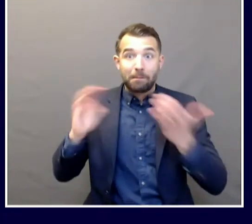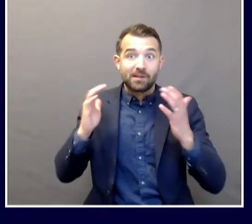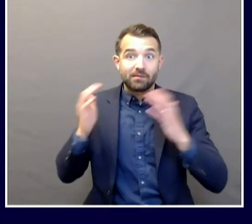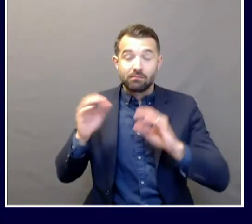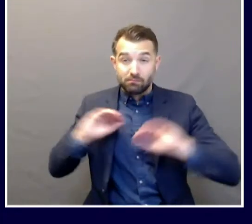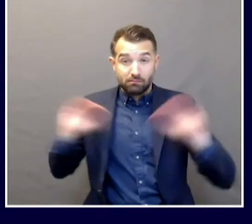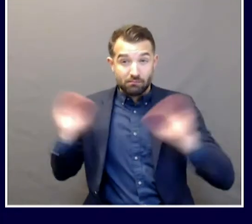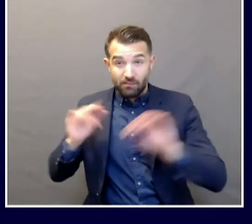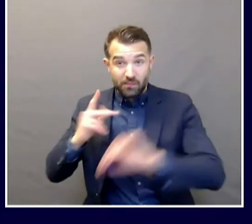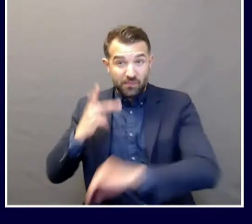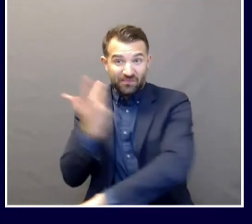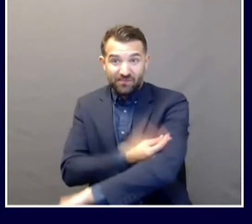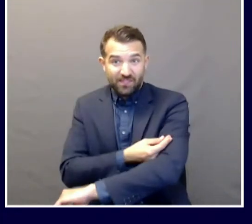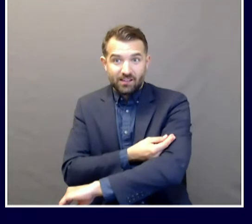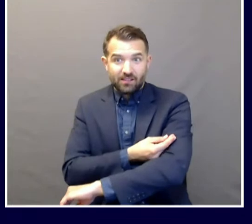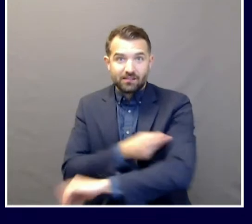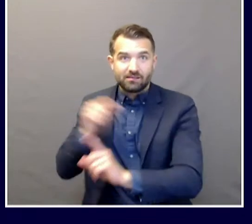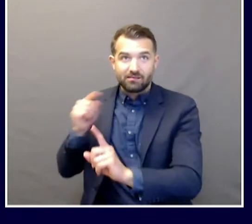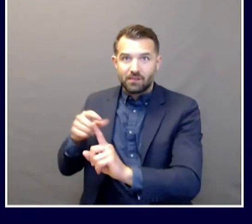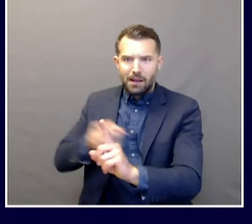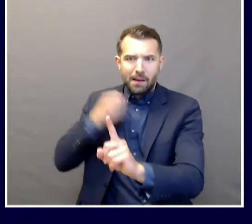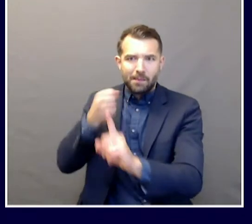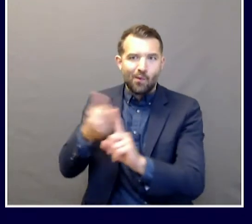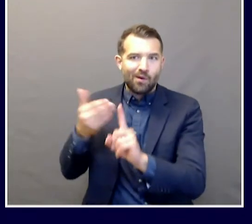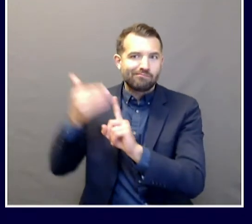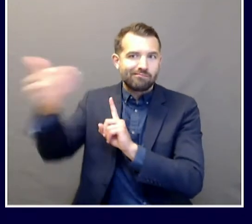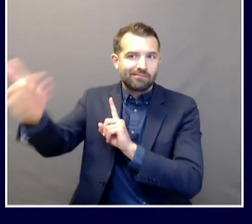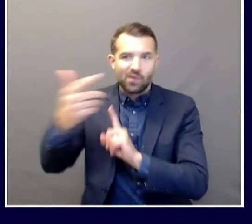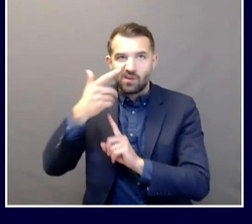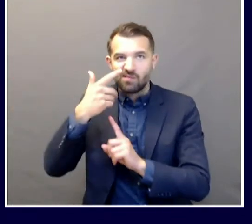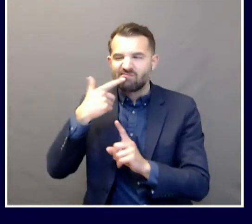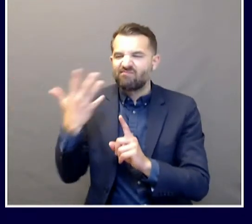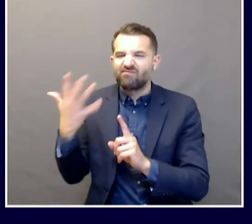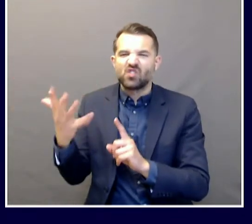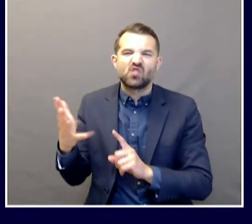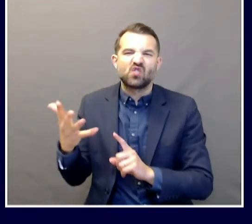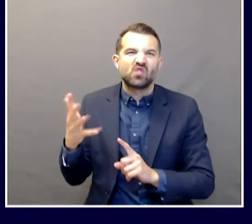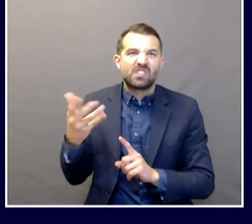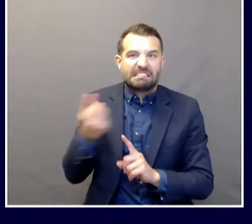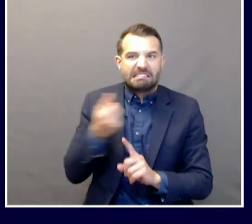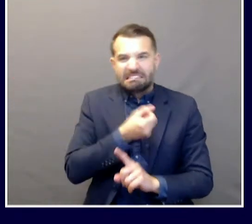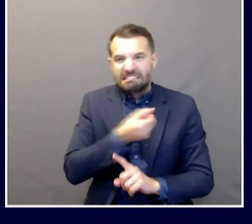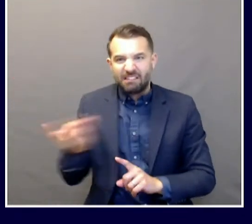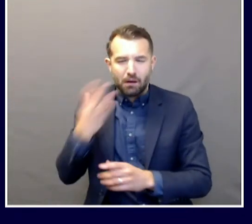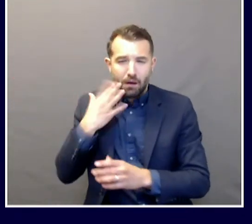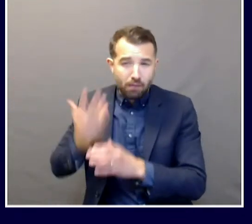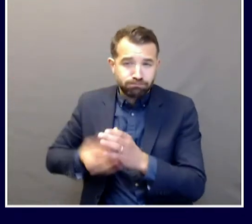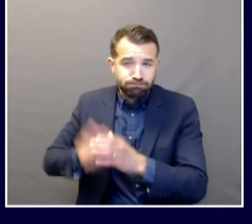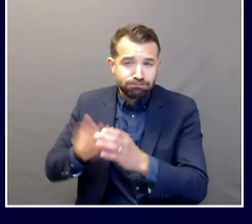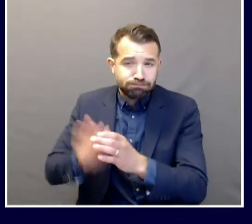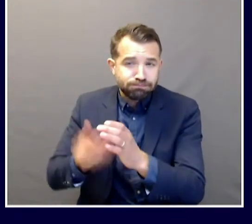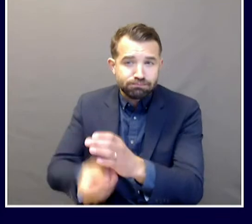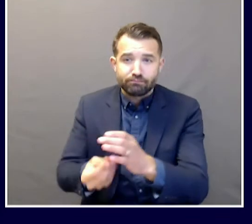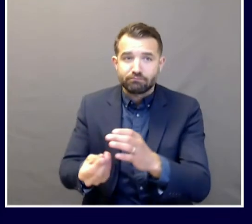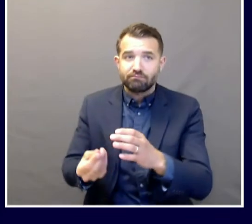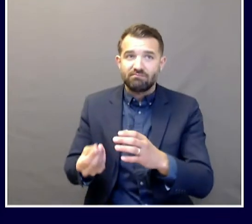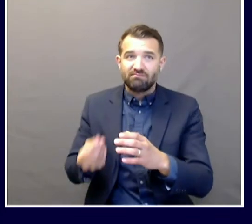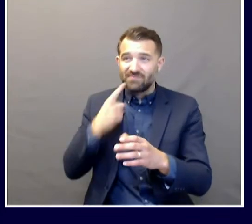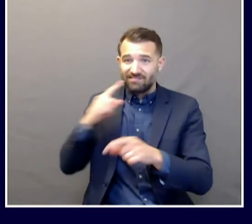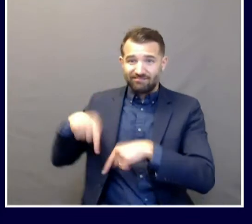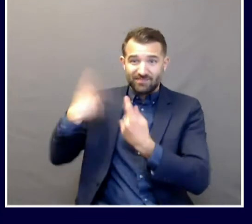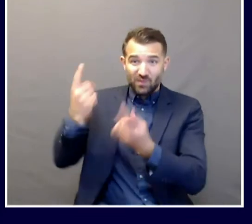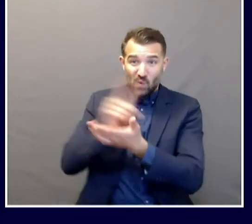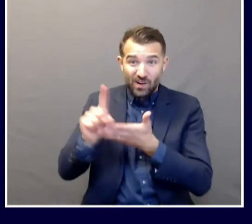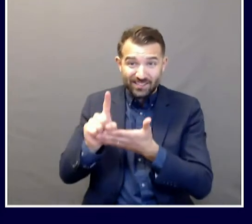today, I think it's important to note that we had a number of deaths just reported today. And in the past week, 2 people in their